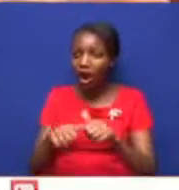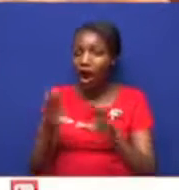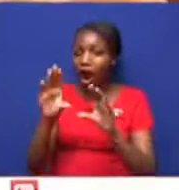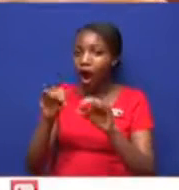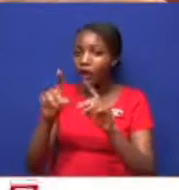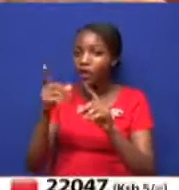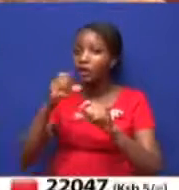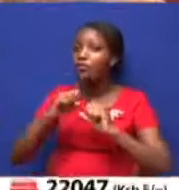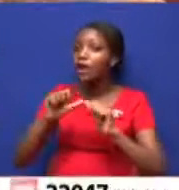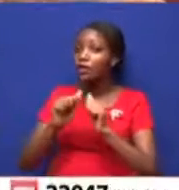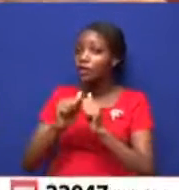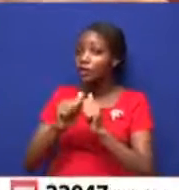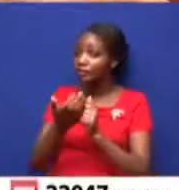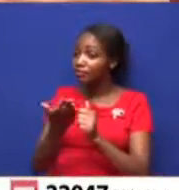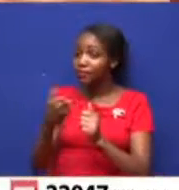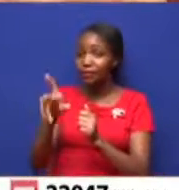that,